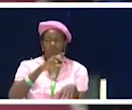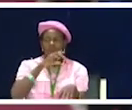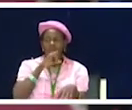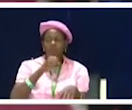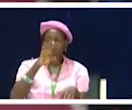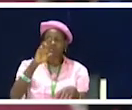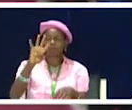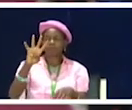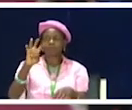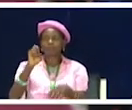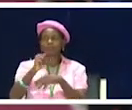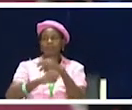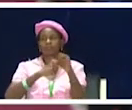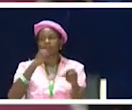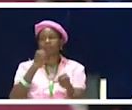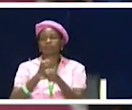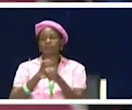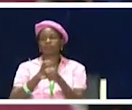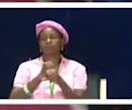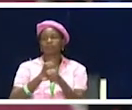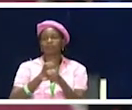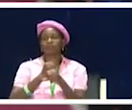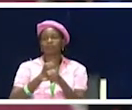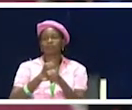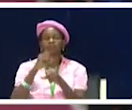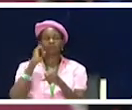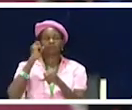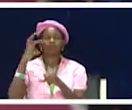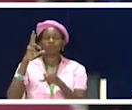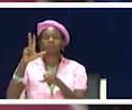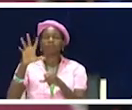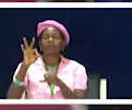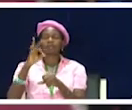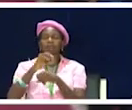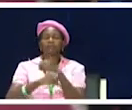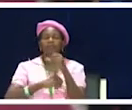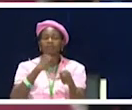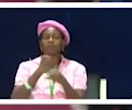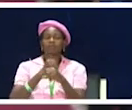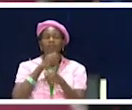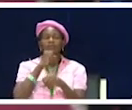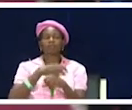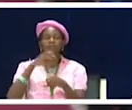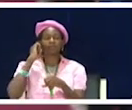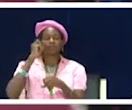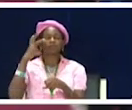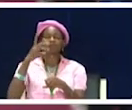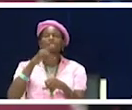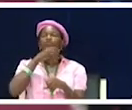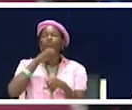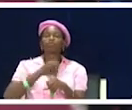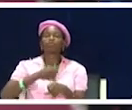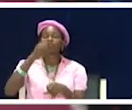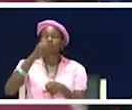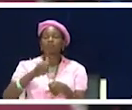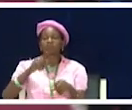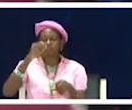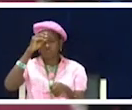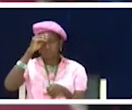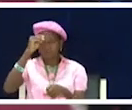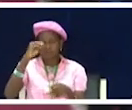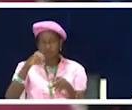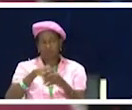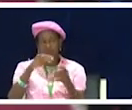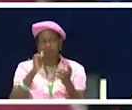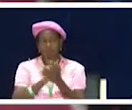of 40. He was 39 years old, and he was the oldest man in